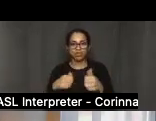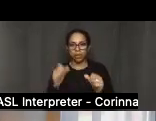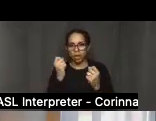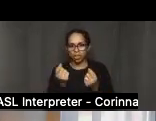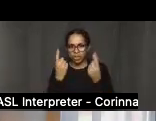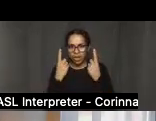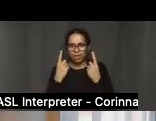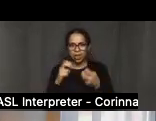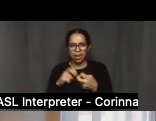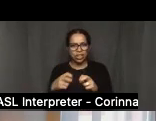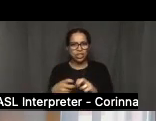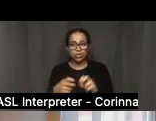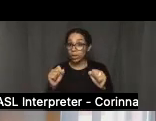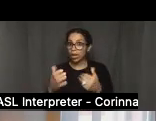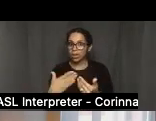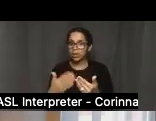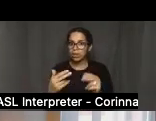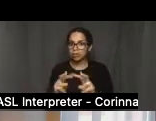easily do. Yeah. Oh, perfect. Thank you.